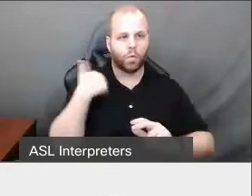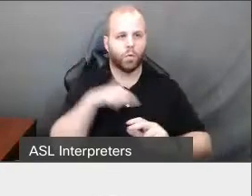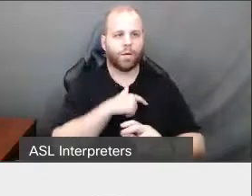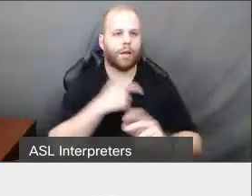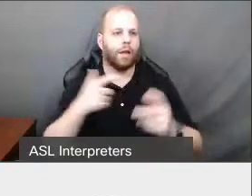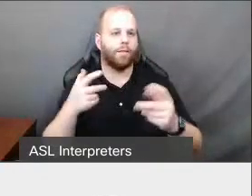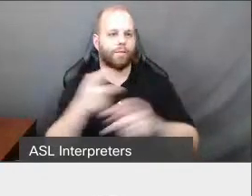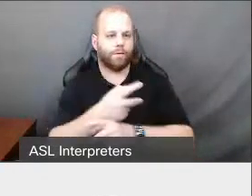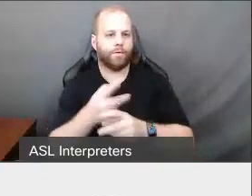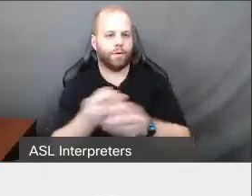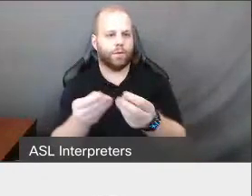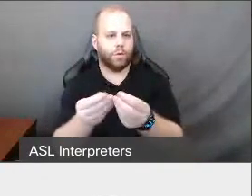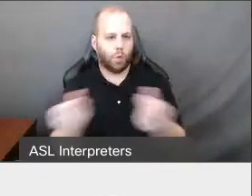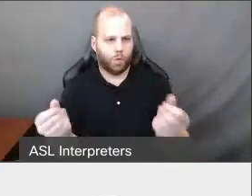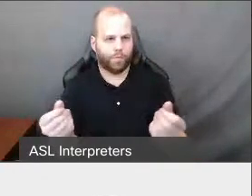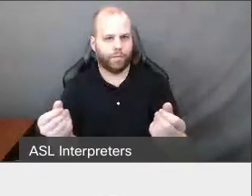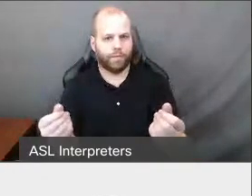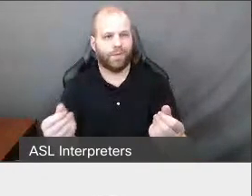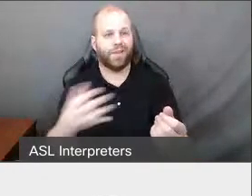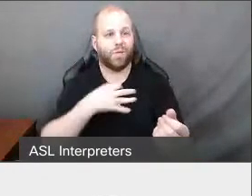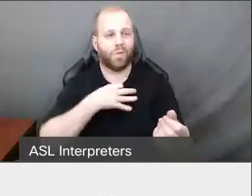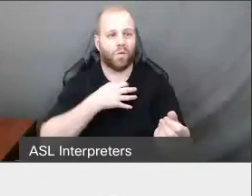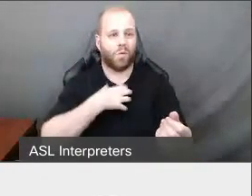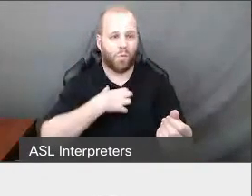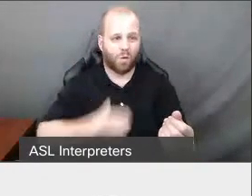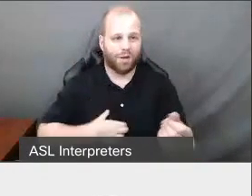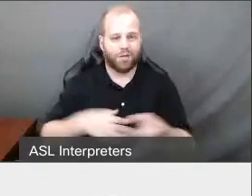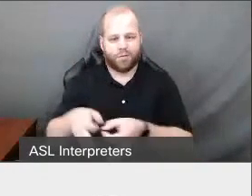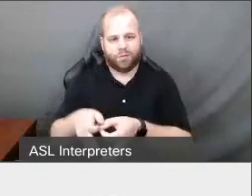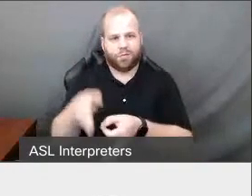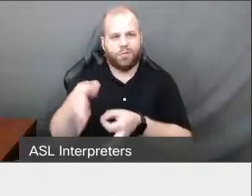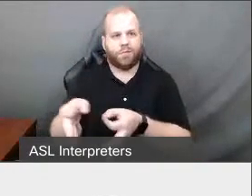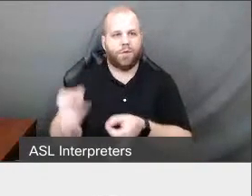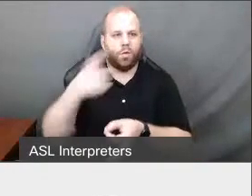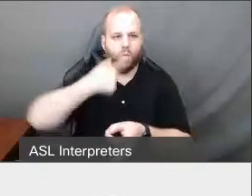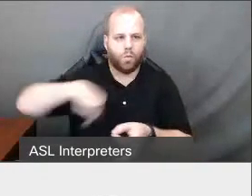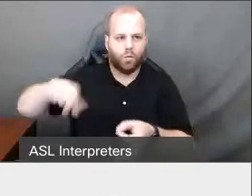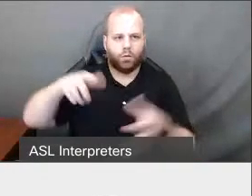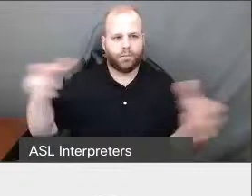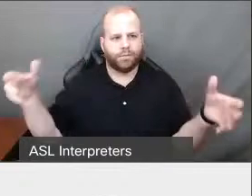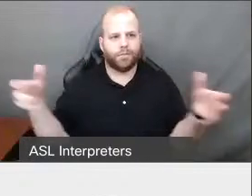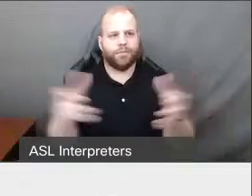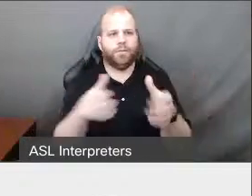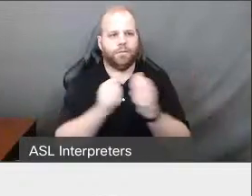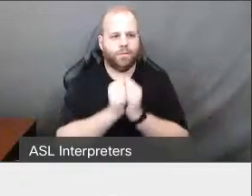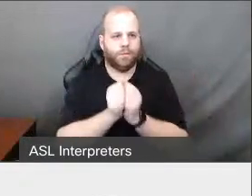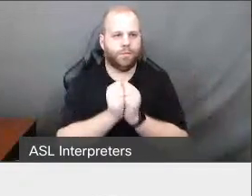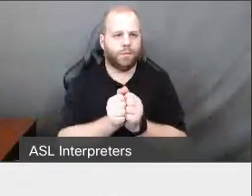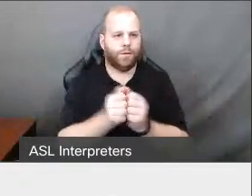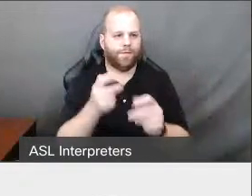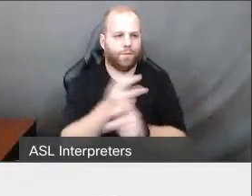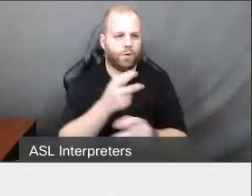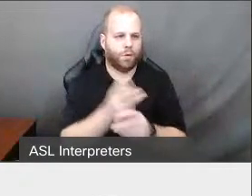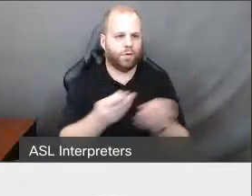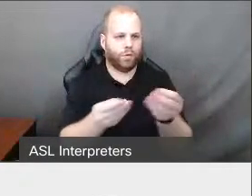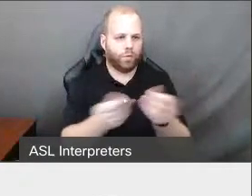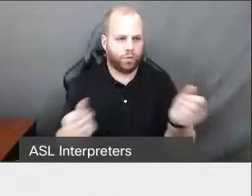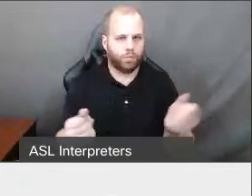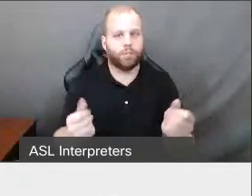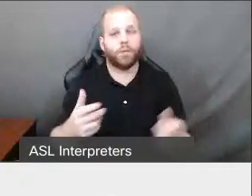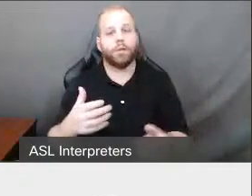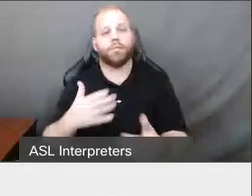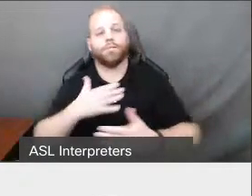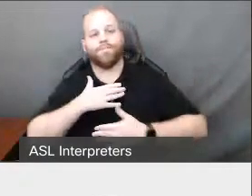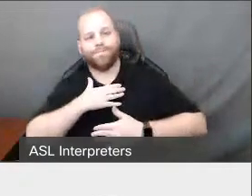I wish we would have had this deferred to where we could have worked through a solution, but I would really plead with the developer and with other